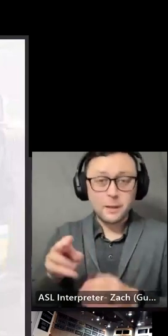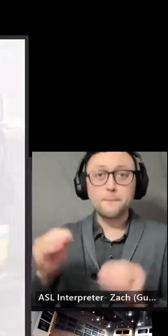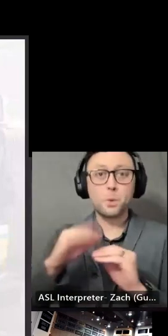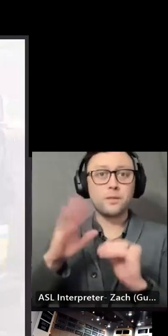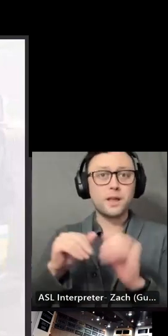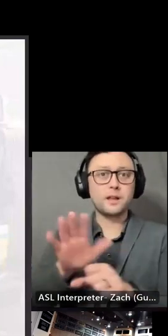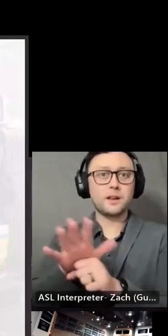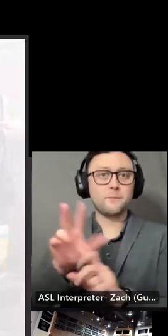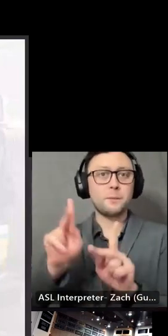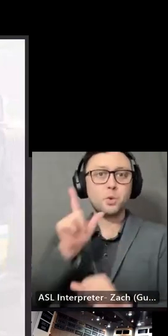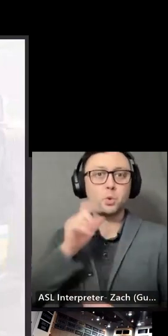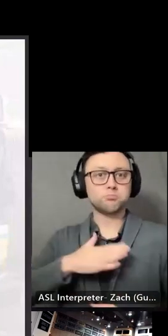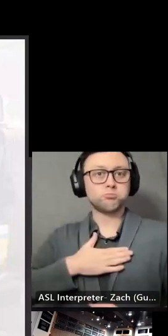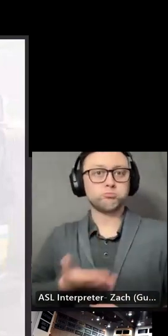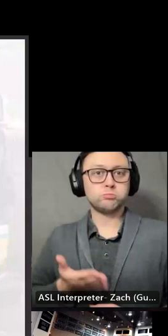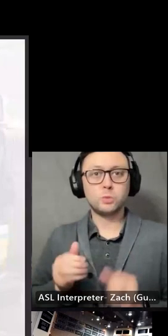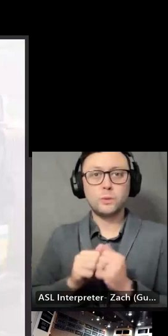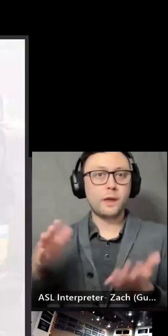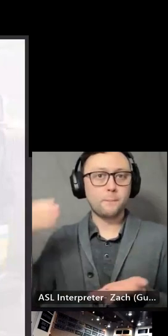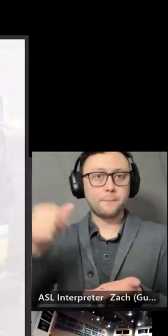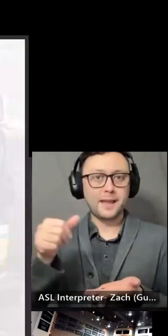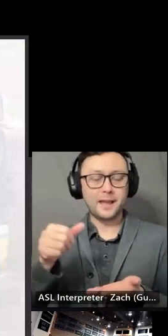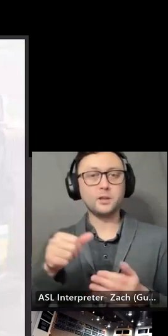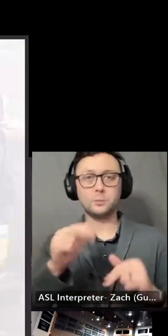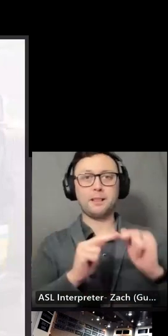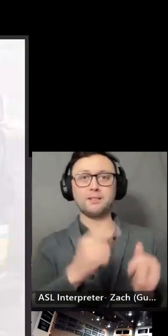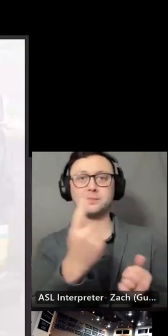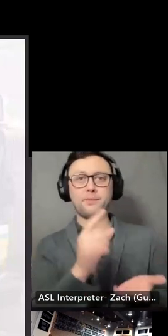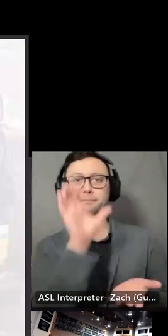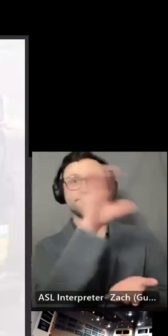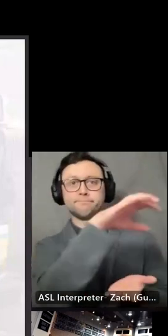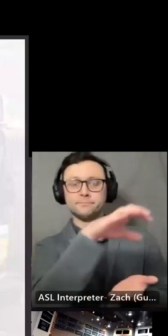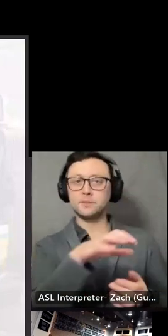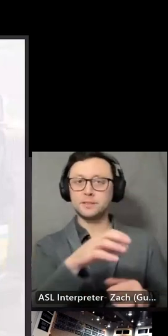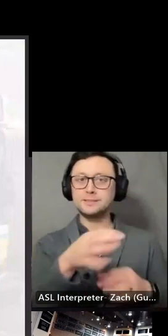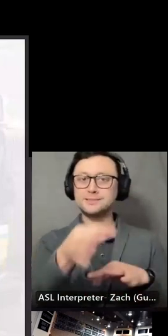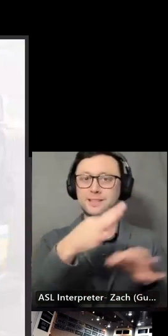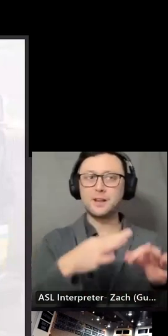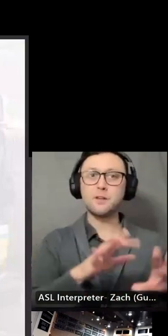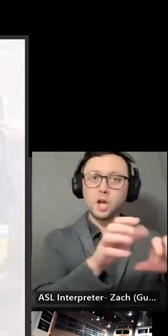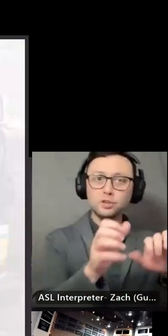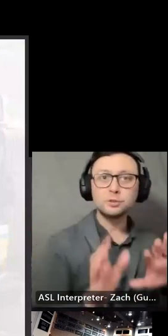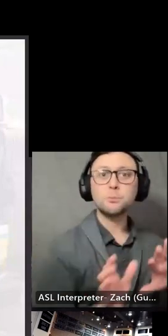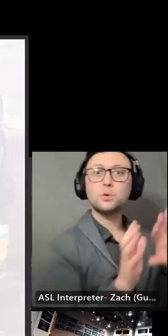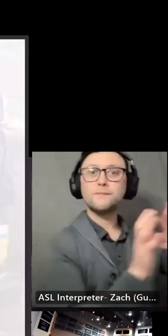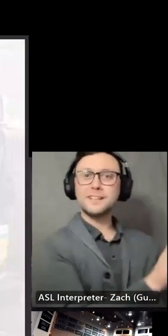bono. But it's a silly thing to have this whole project be driven by a salt yard, a pole yard,